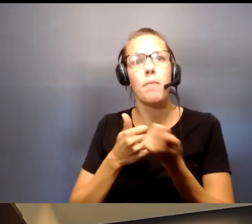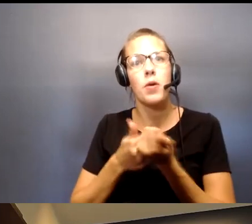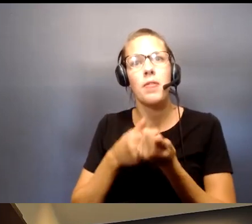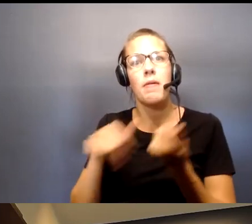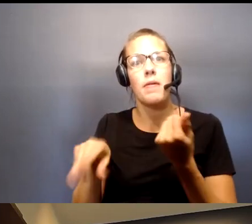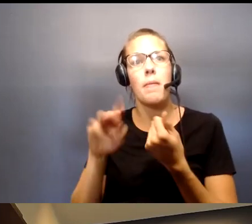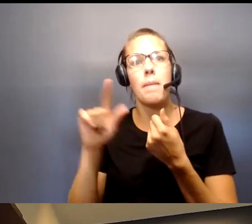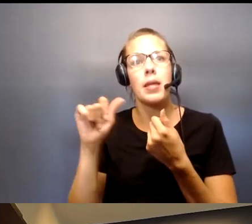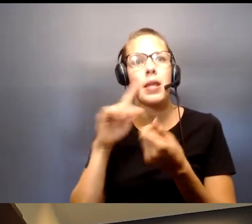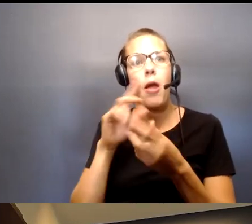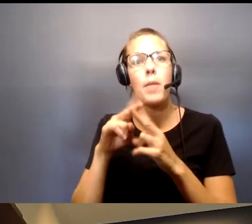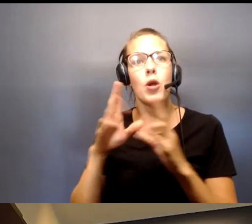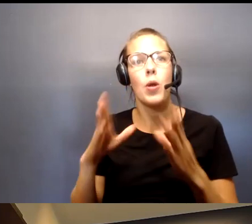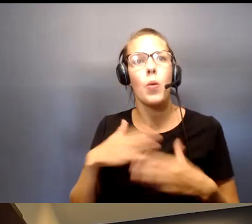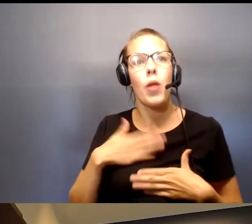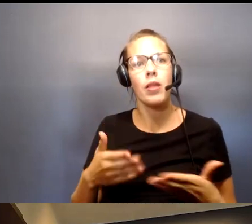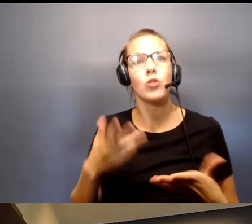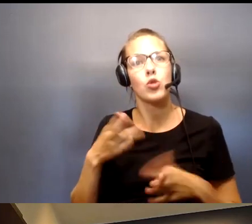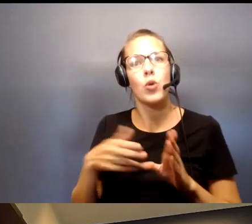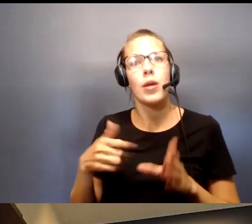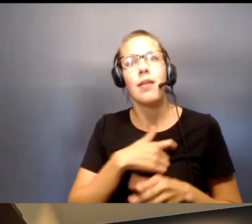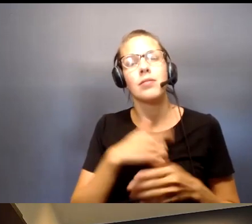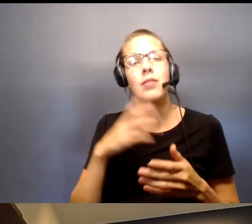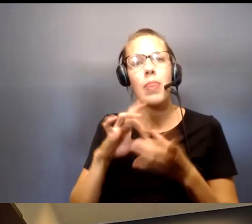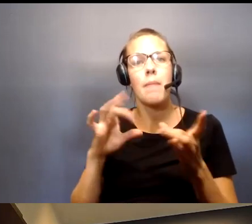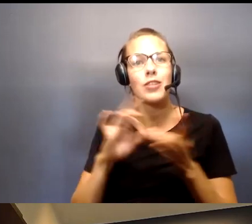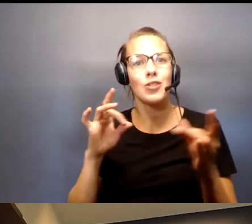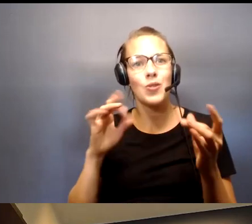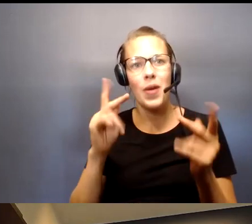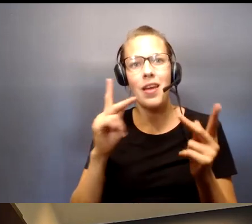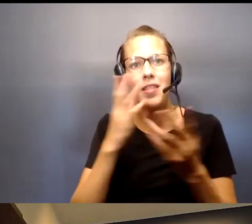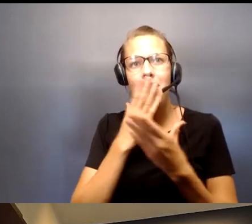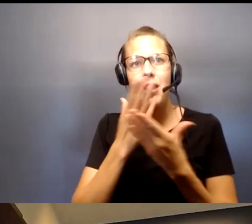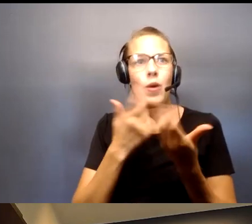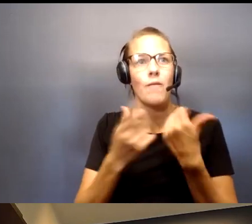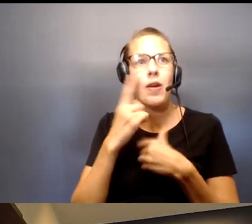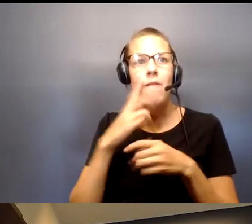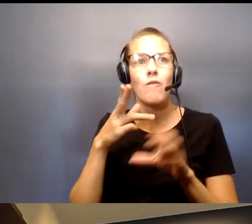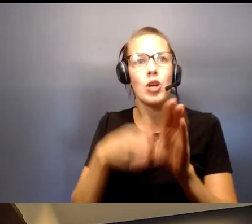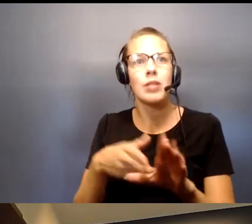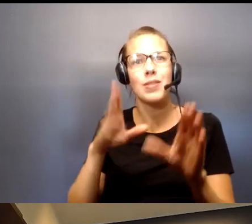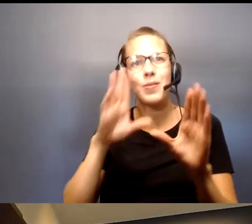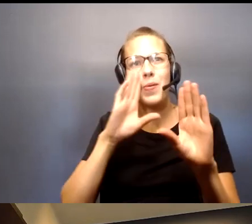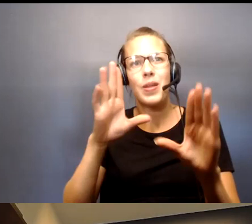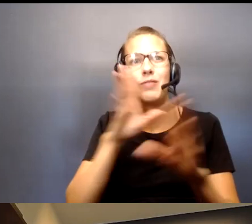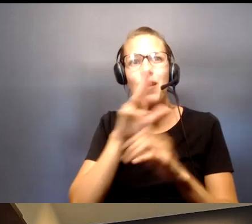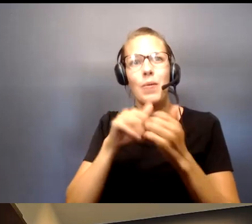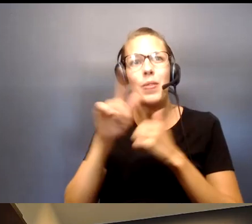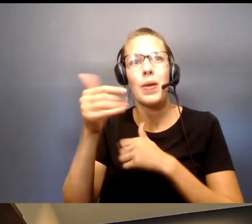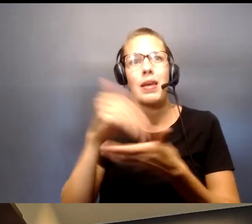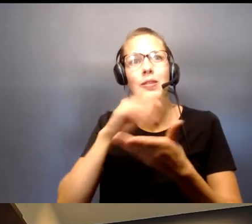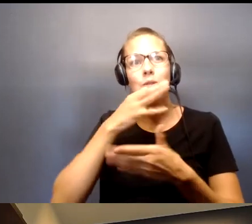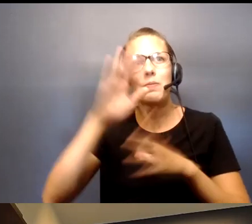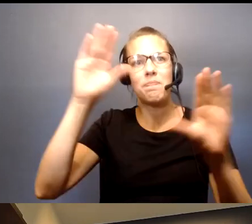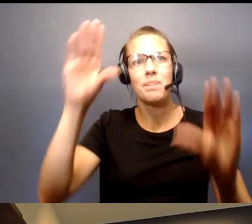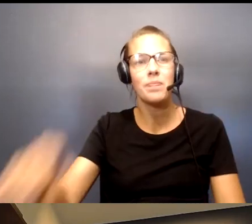partners who've been willing to join us in this campaign and get the message out. So thank you everyone for participating, and we will talk with you again soon.